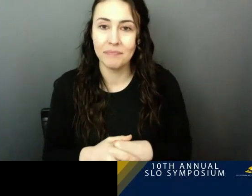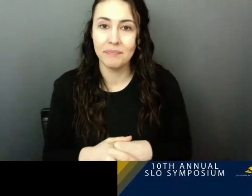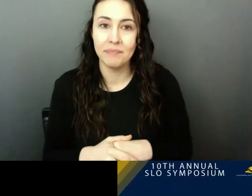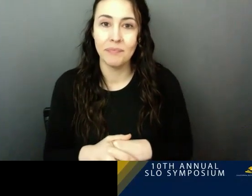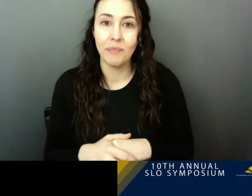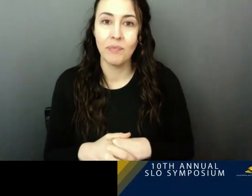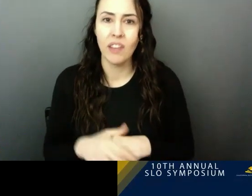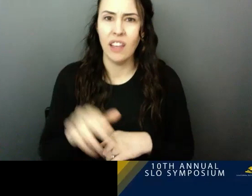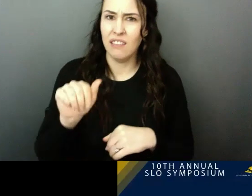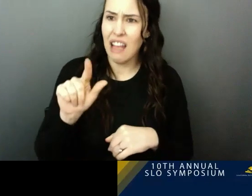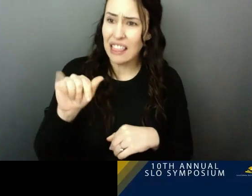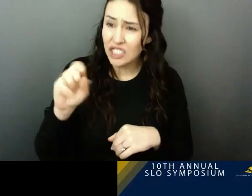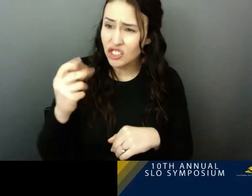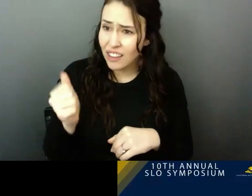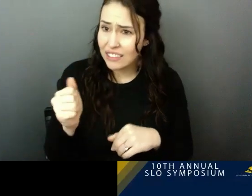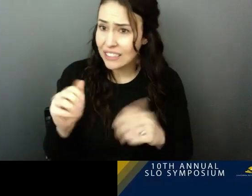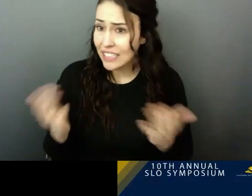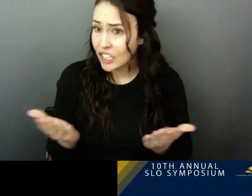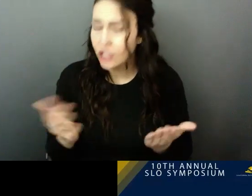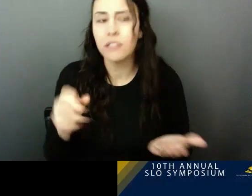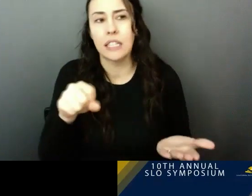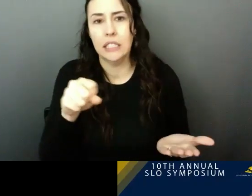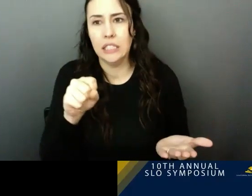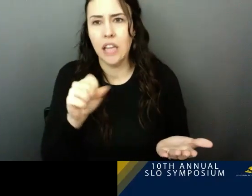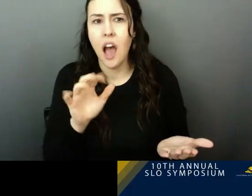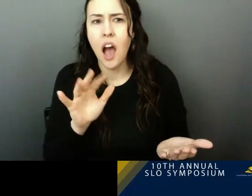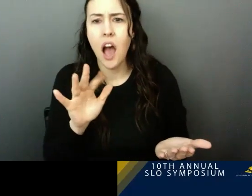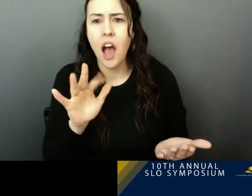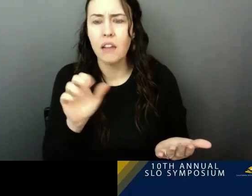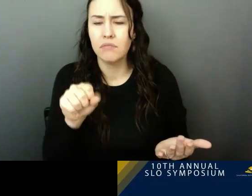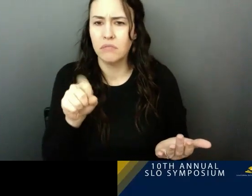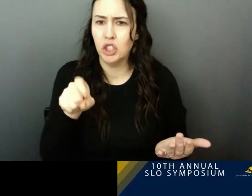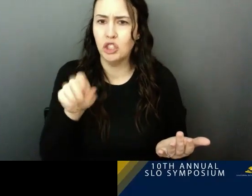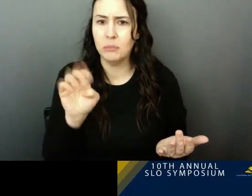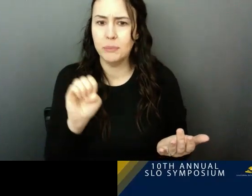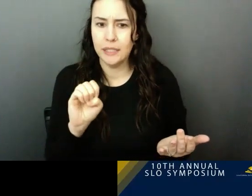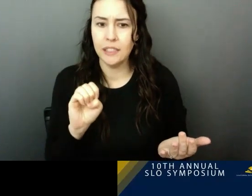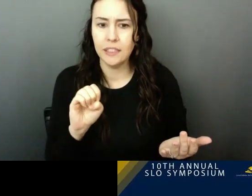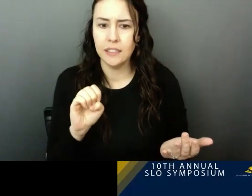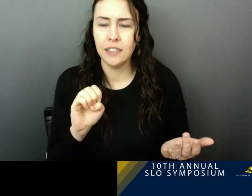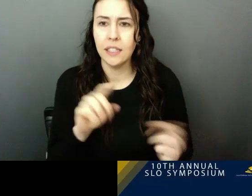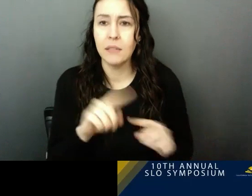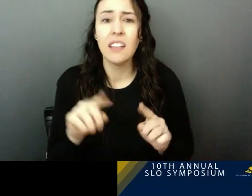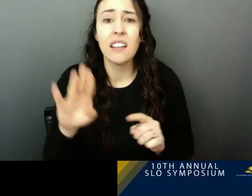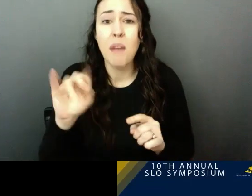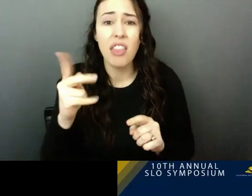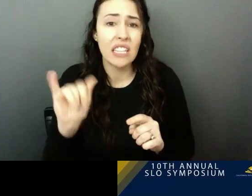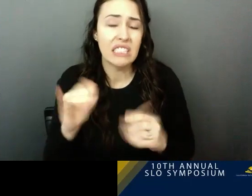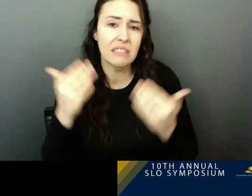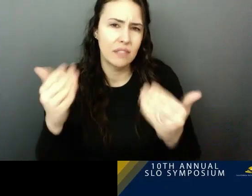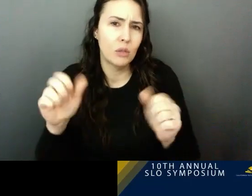Is Alicia here? Yes. Yes, she should be. Yes, she should be. But Bethany, you can just start us